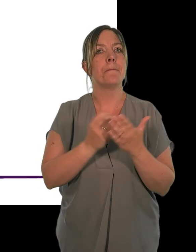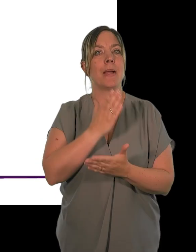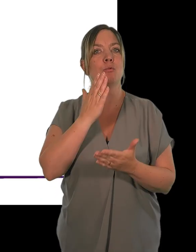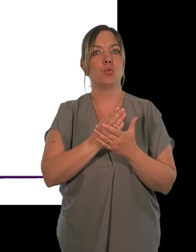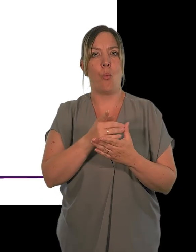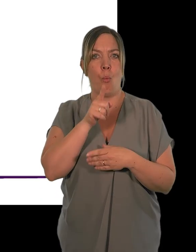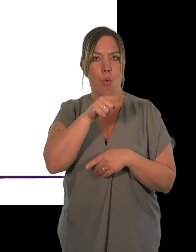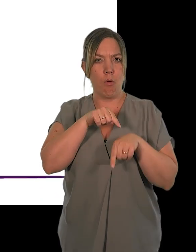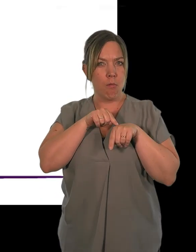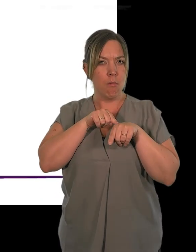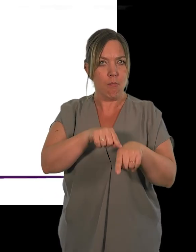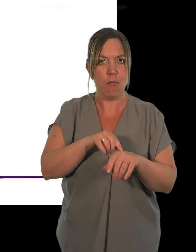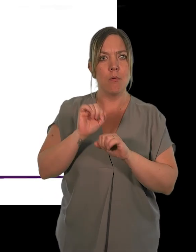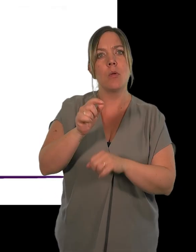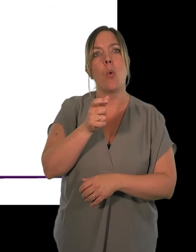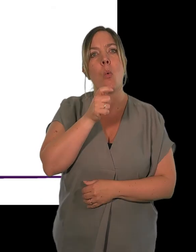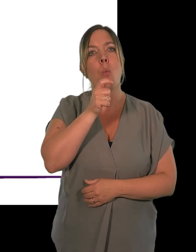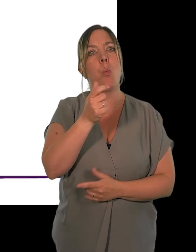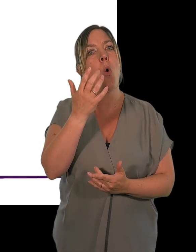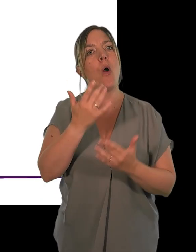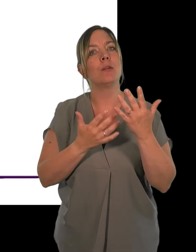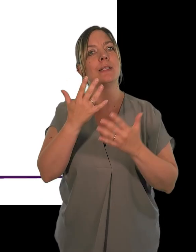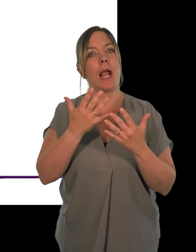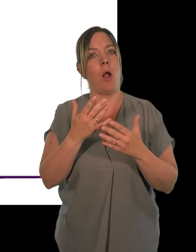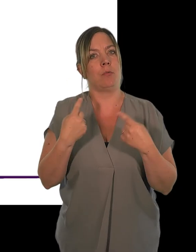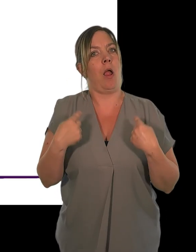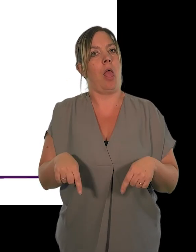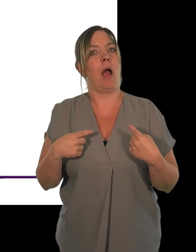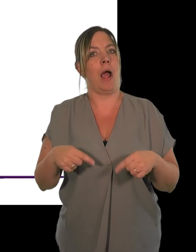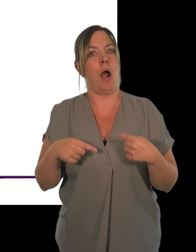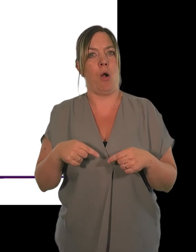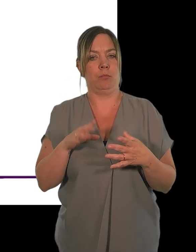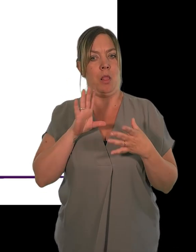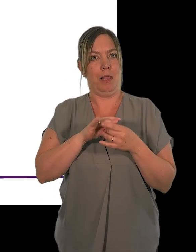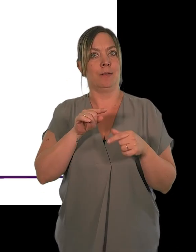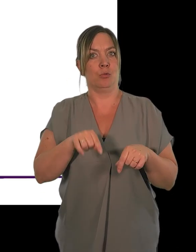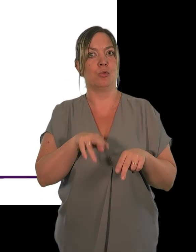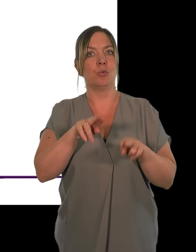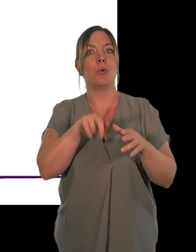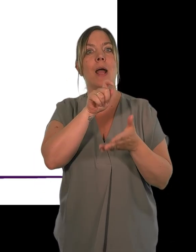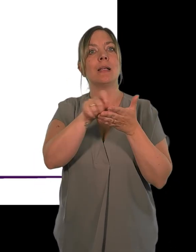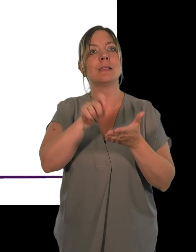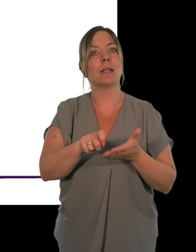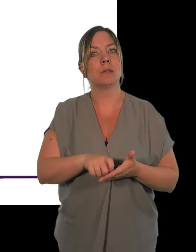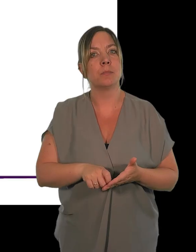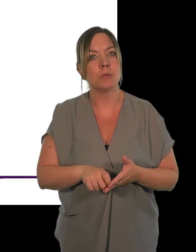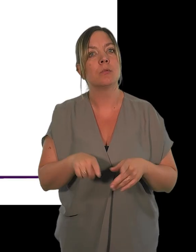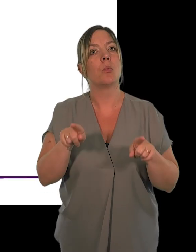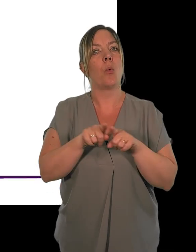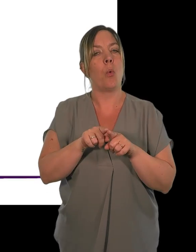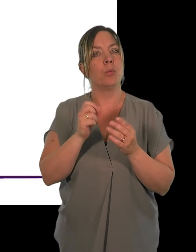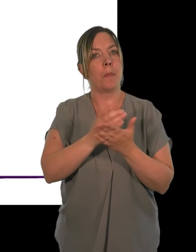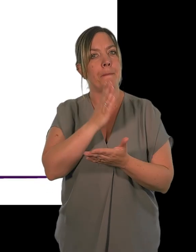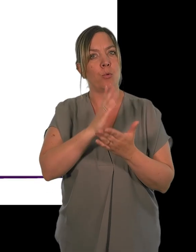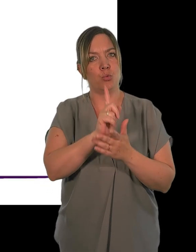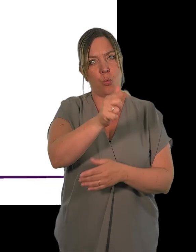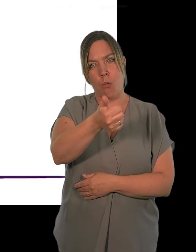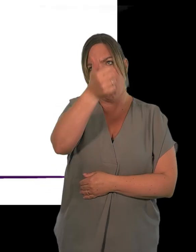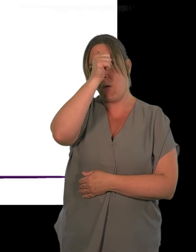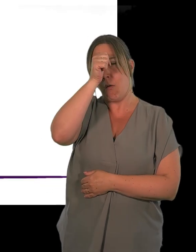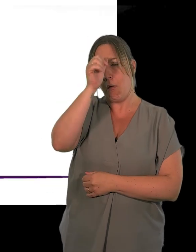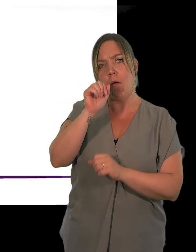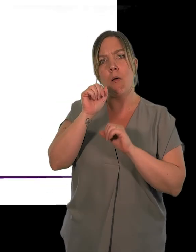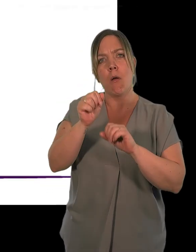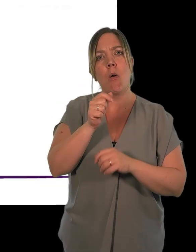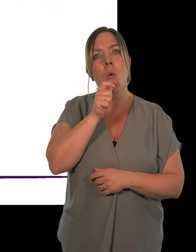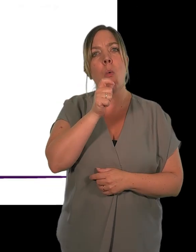that you remain compliant with the word count allocation on the assessment, and